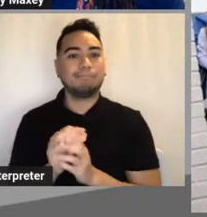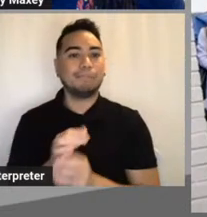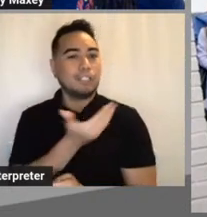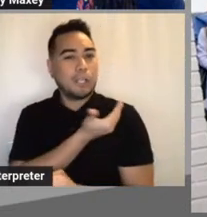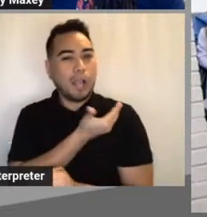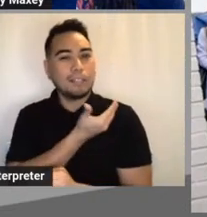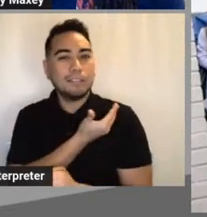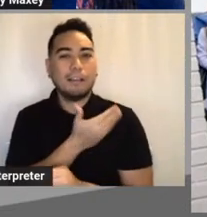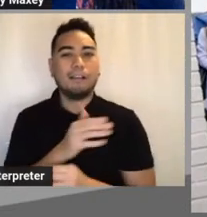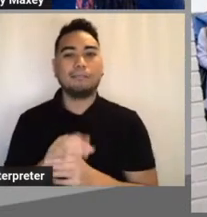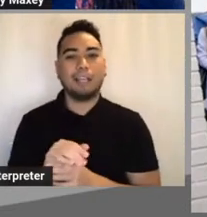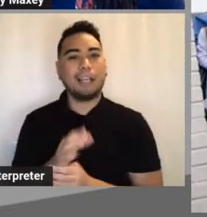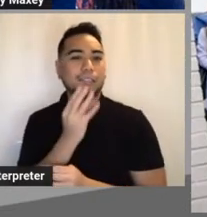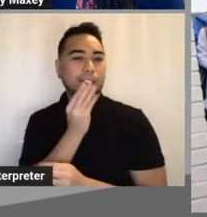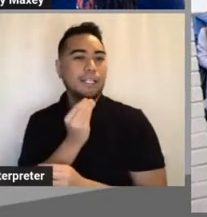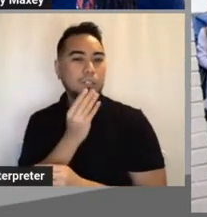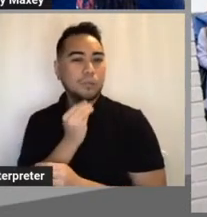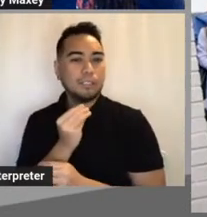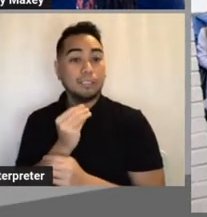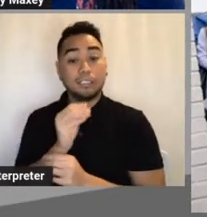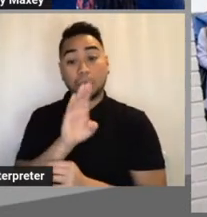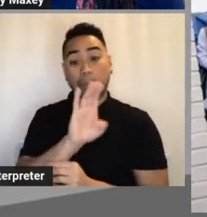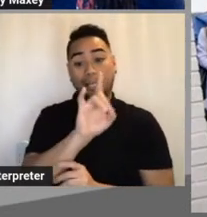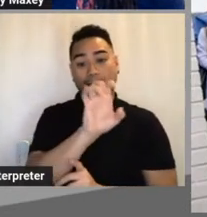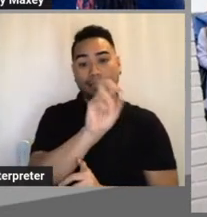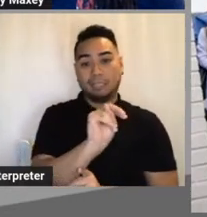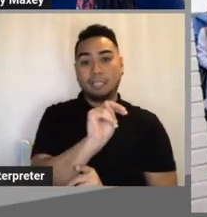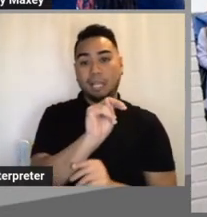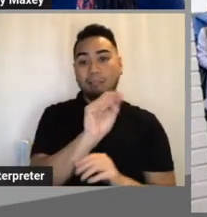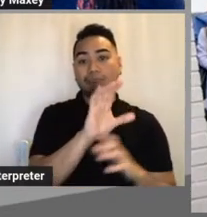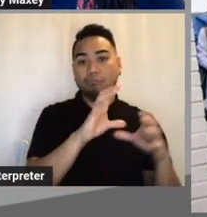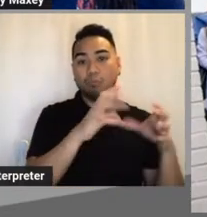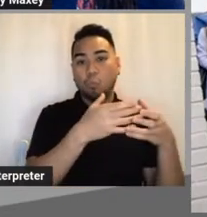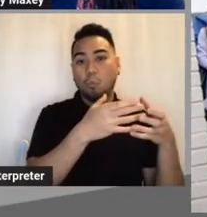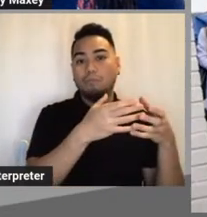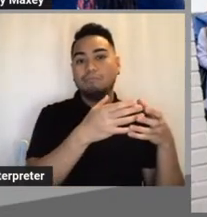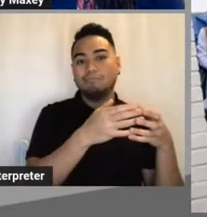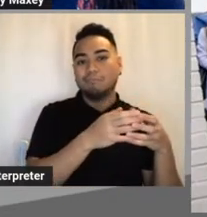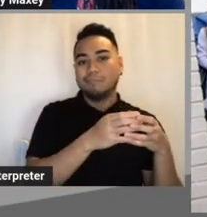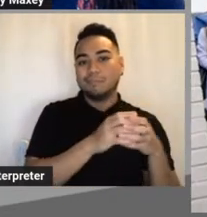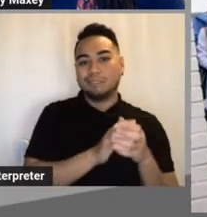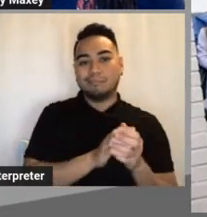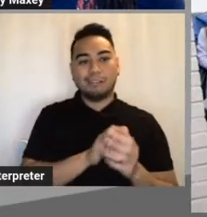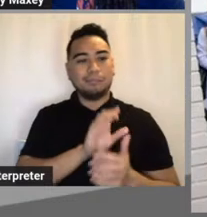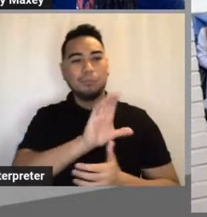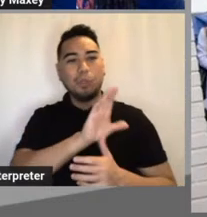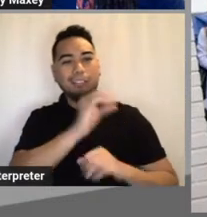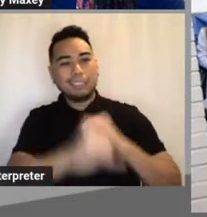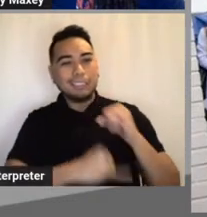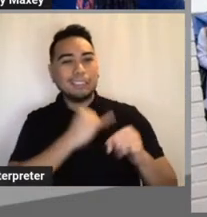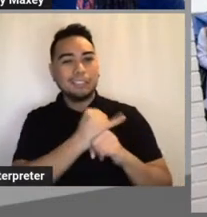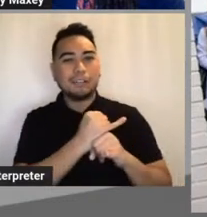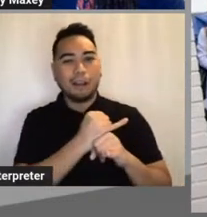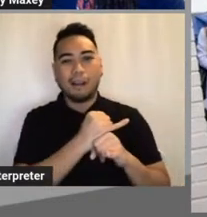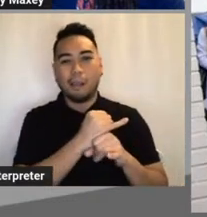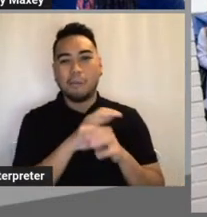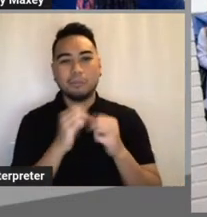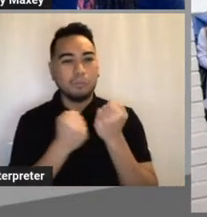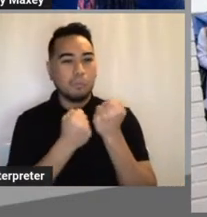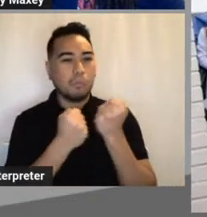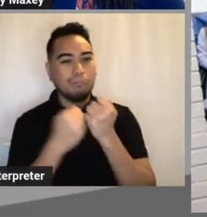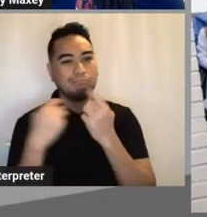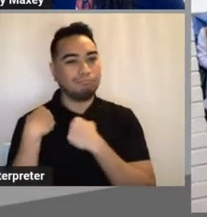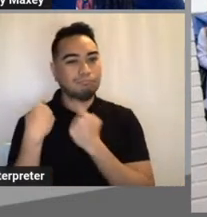in this moment. The Biden administration is the Israeli government's main international backer. The administration